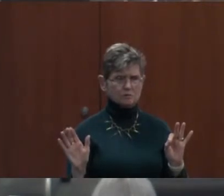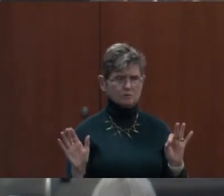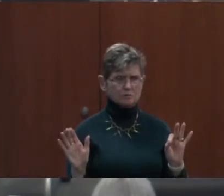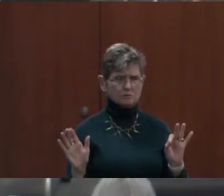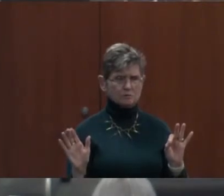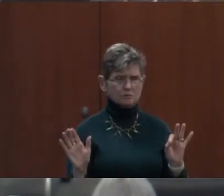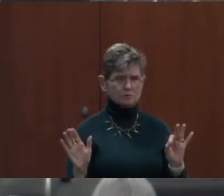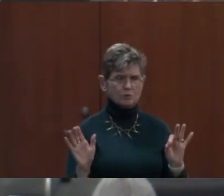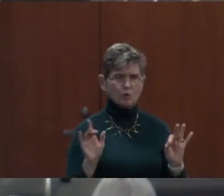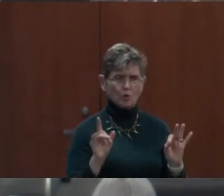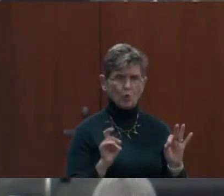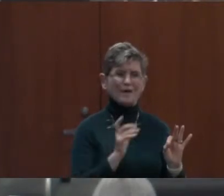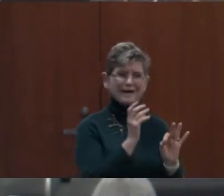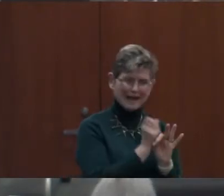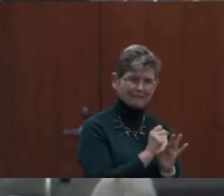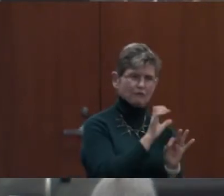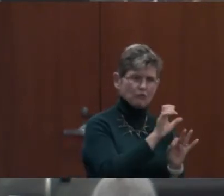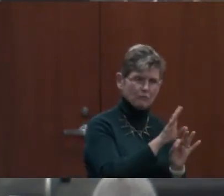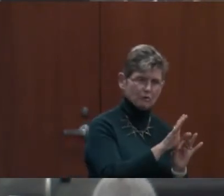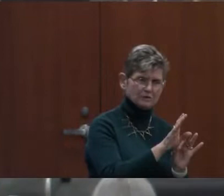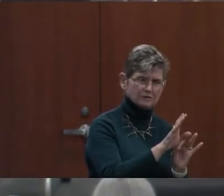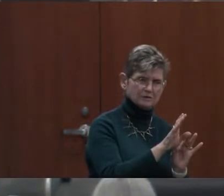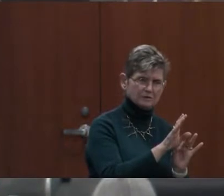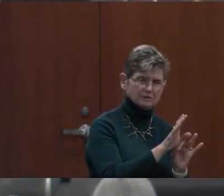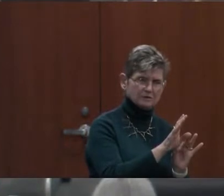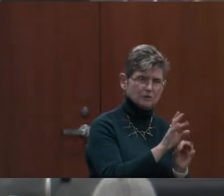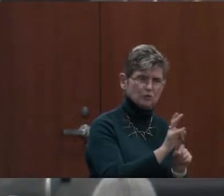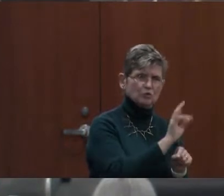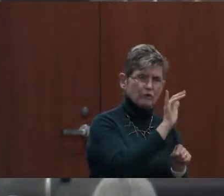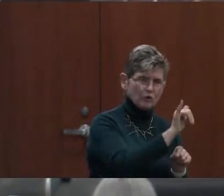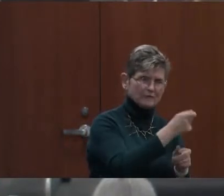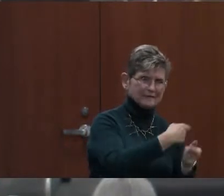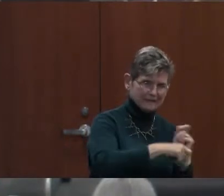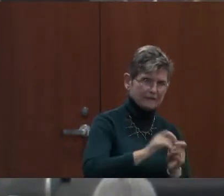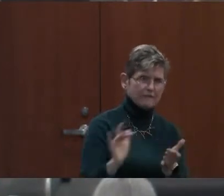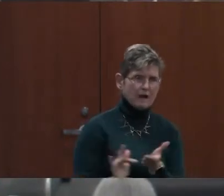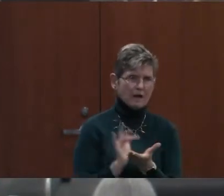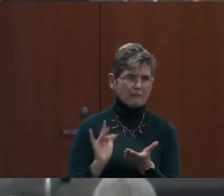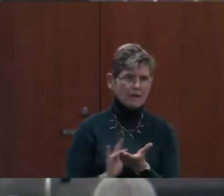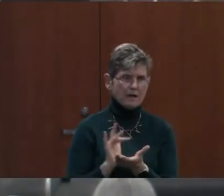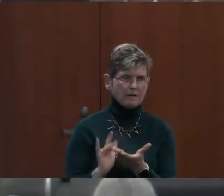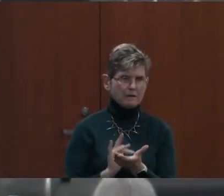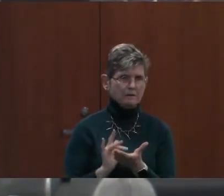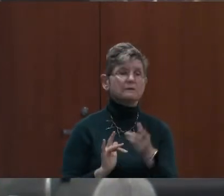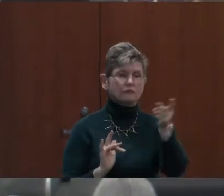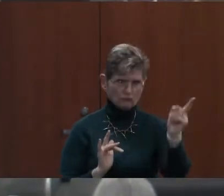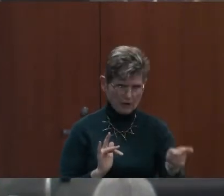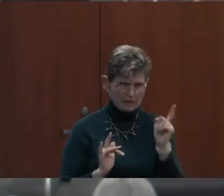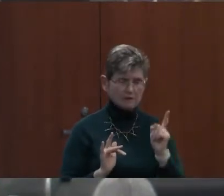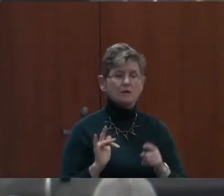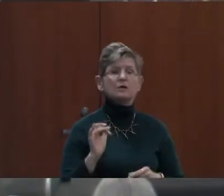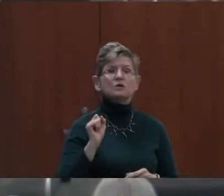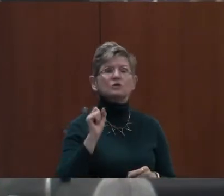iPads or the Chromebooks, and they'll be using those instead of iPads. Correct. So then,